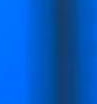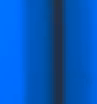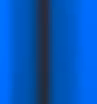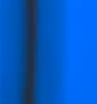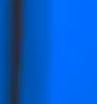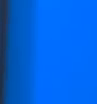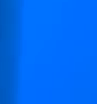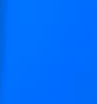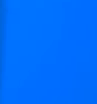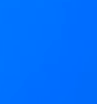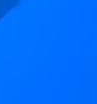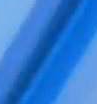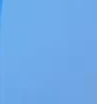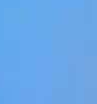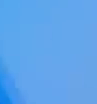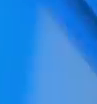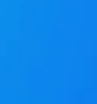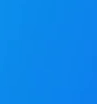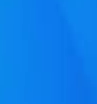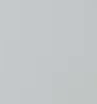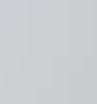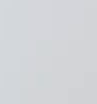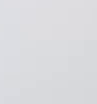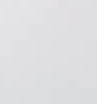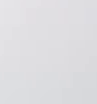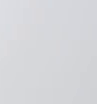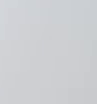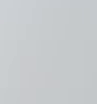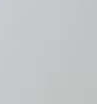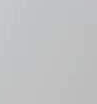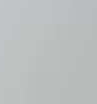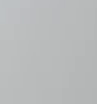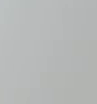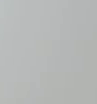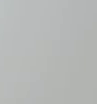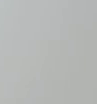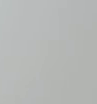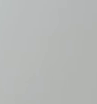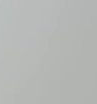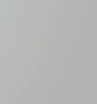ZNS Total Sports is brought to you by Fourth Terrace Diagnostic Center.